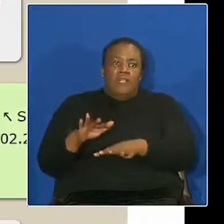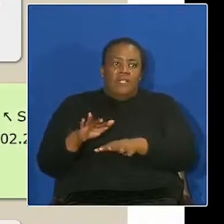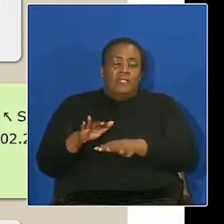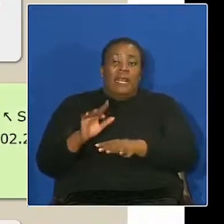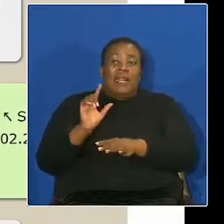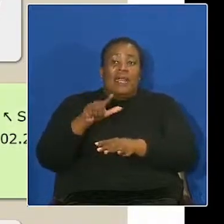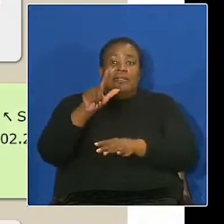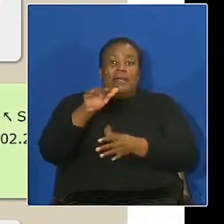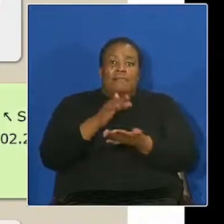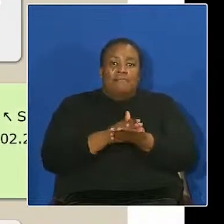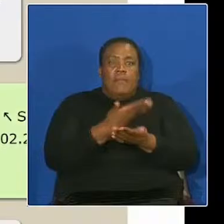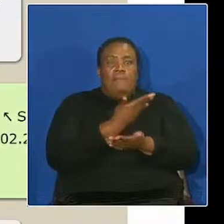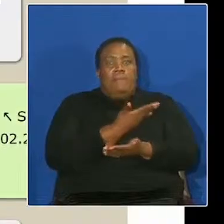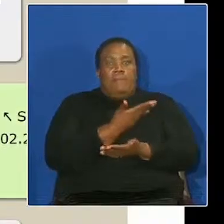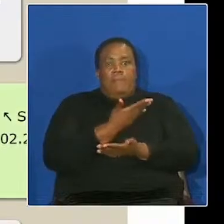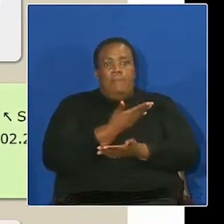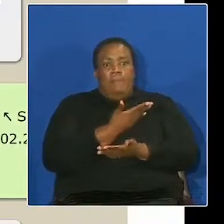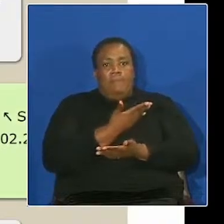later deleted.